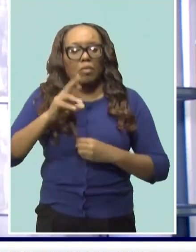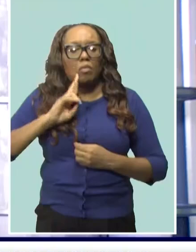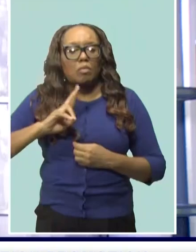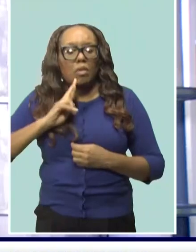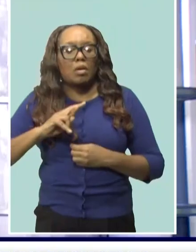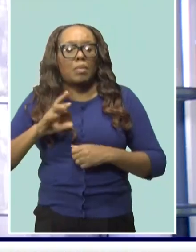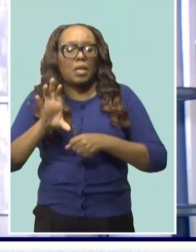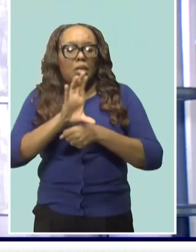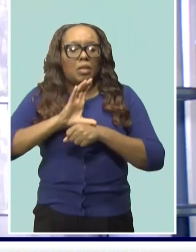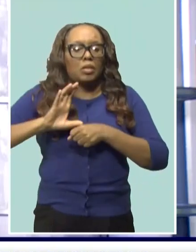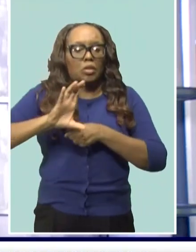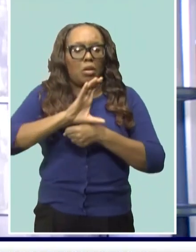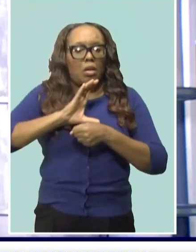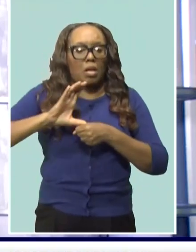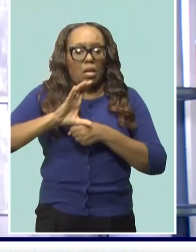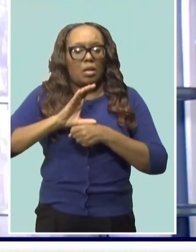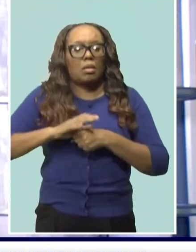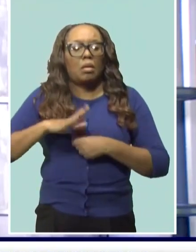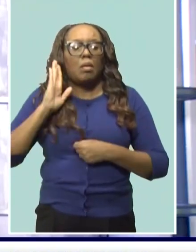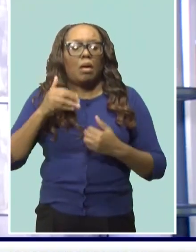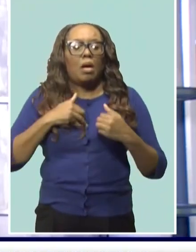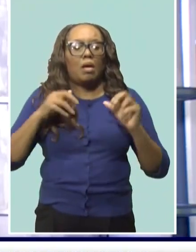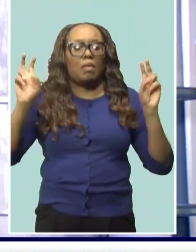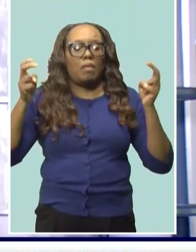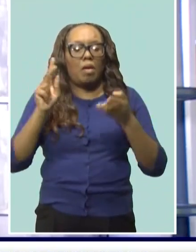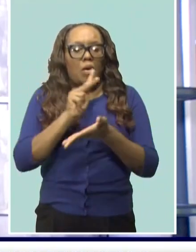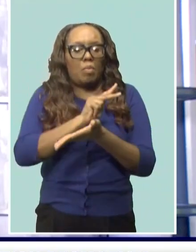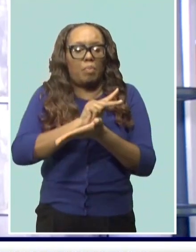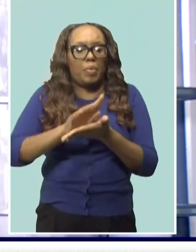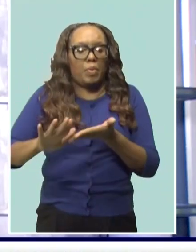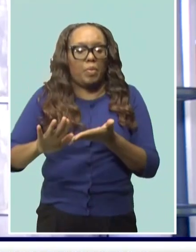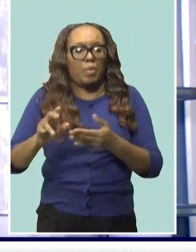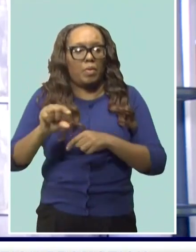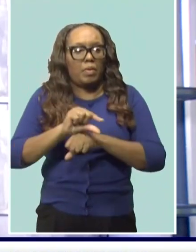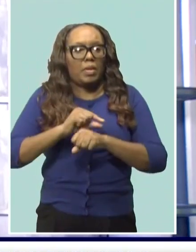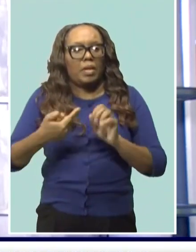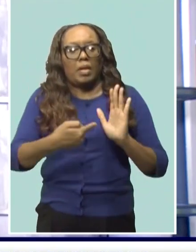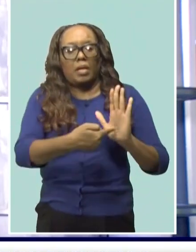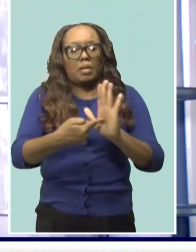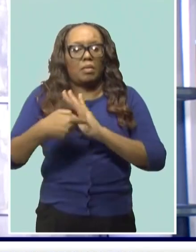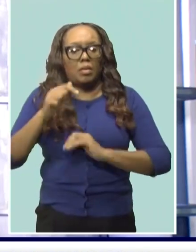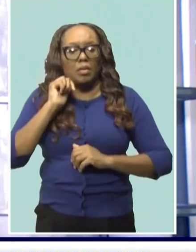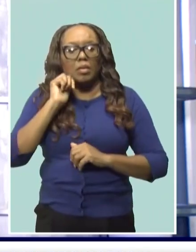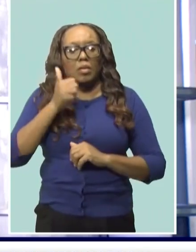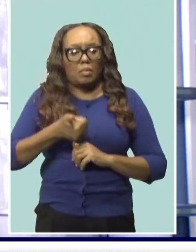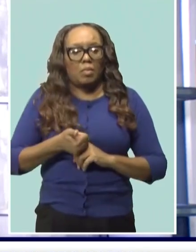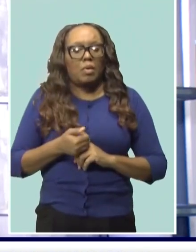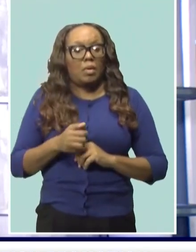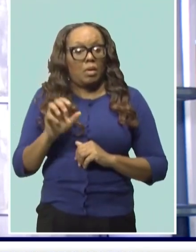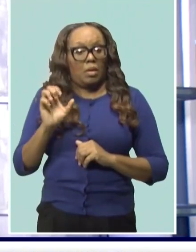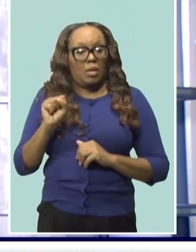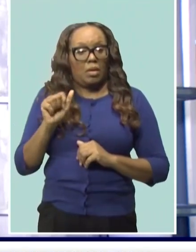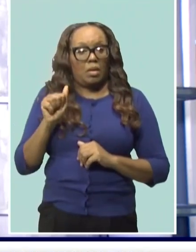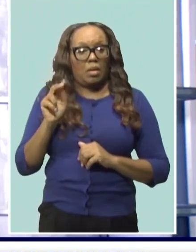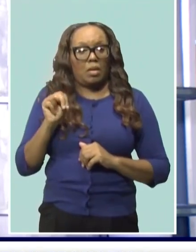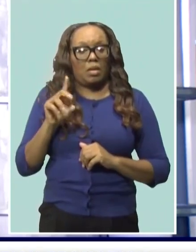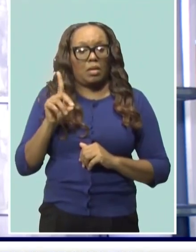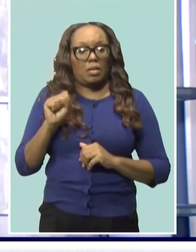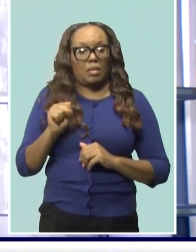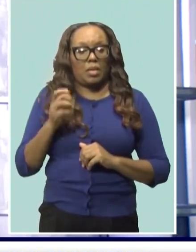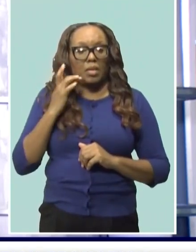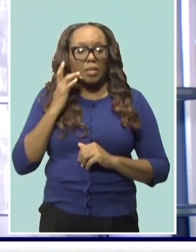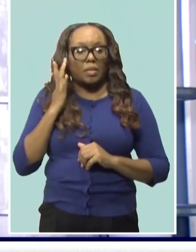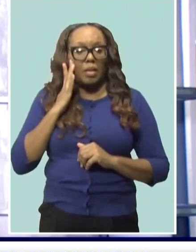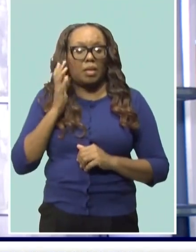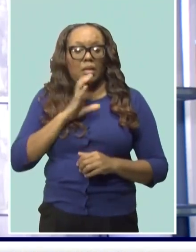opportunity will be provided through a Pure Grenada Expo set for tomorrow at the Noir at the Sands Hotel in Worthing,